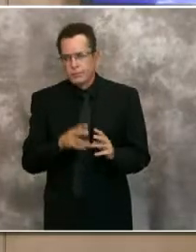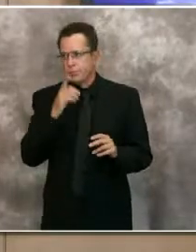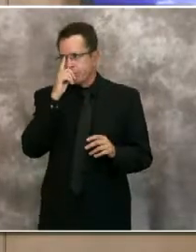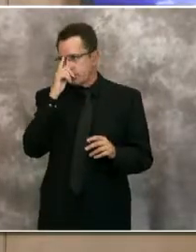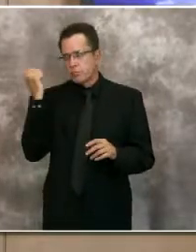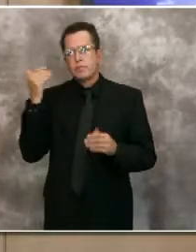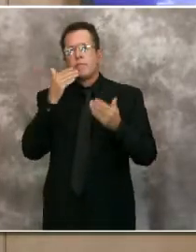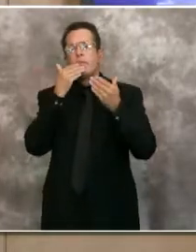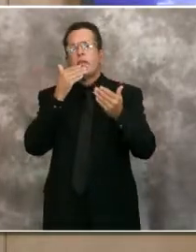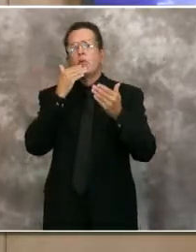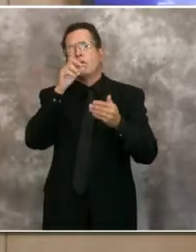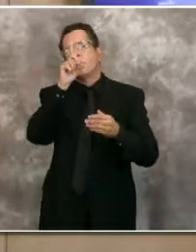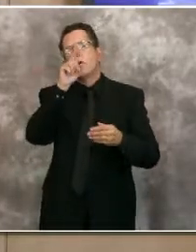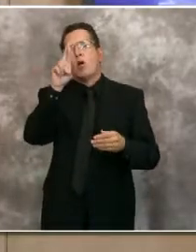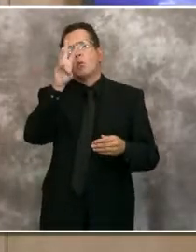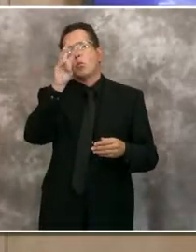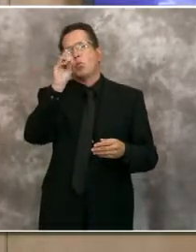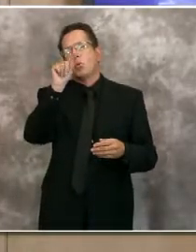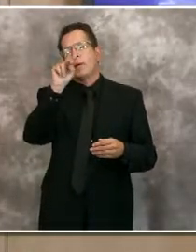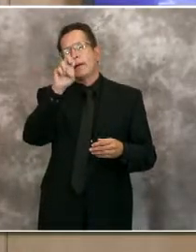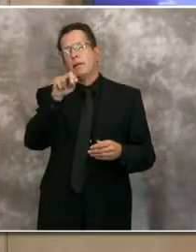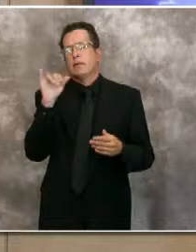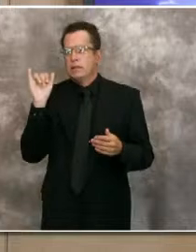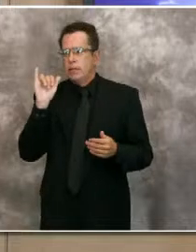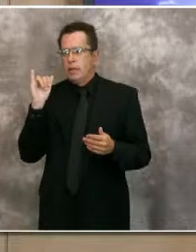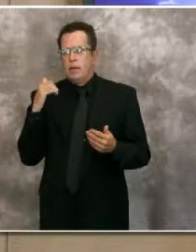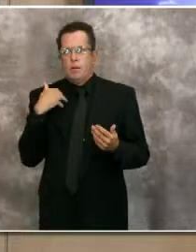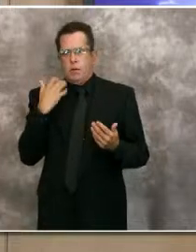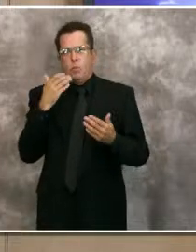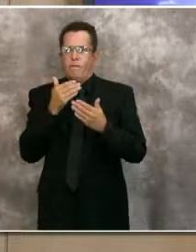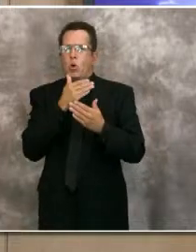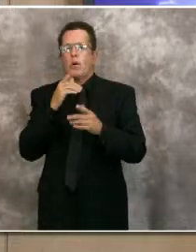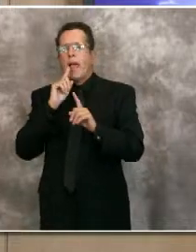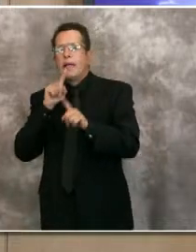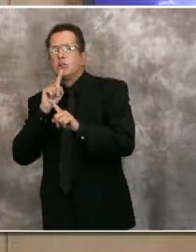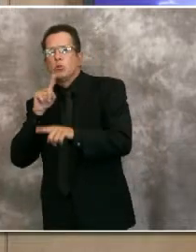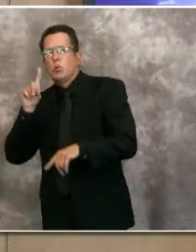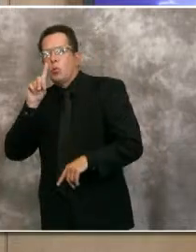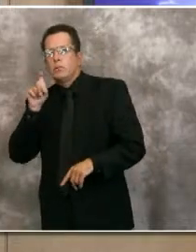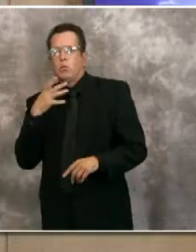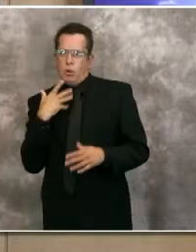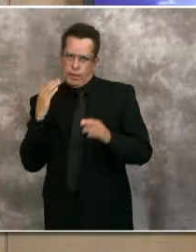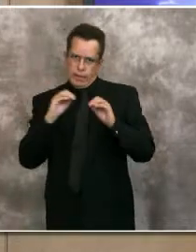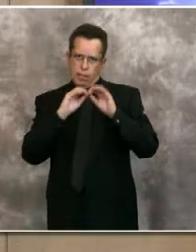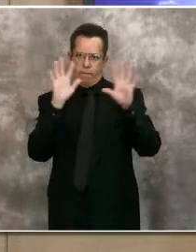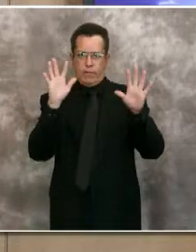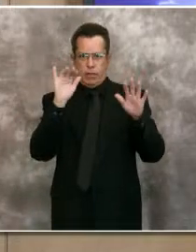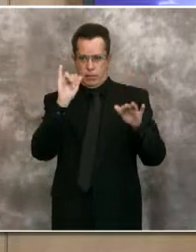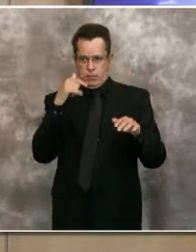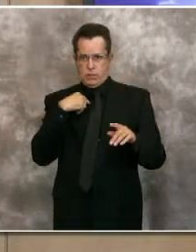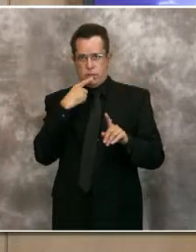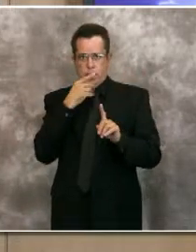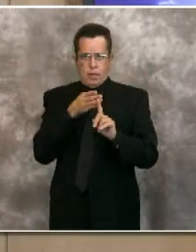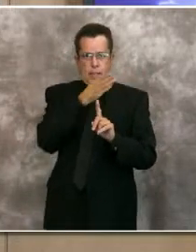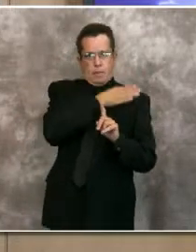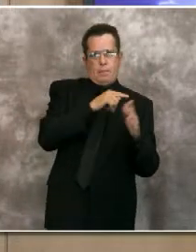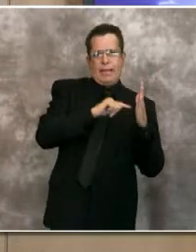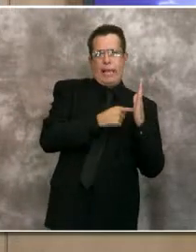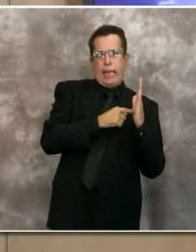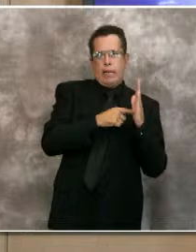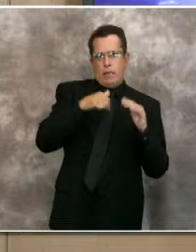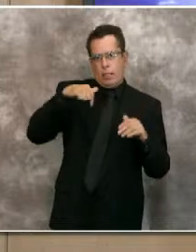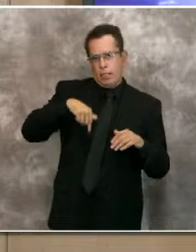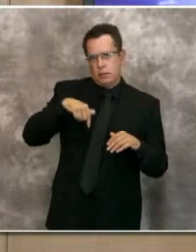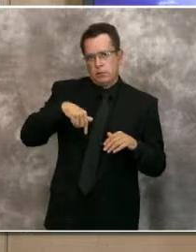Thank you, Dr. Wooten. Before we go to the questions, I just want to make one clarification. As I mentioned at the beginning of this media briefing,